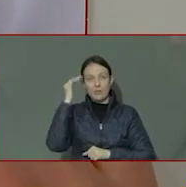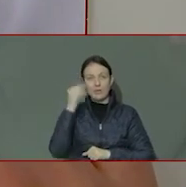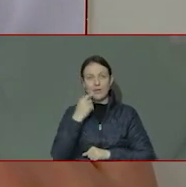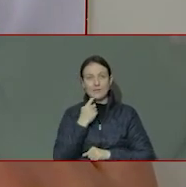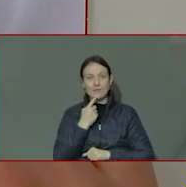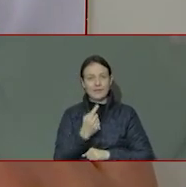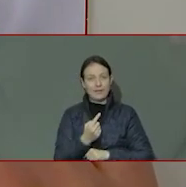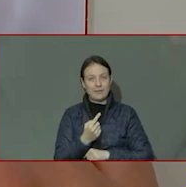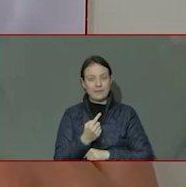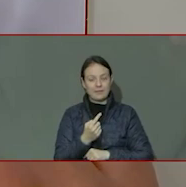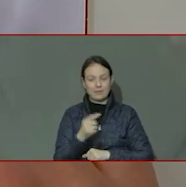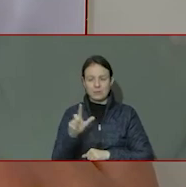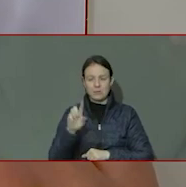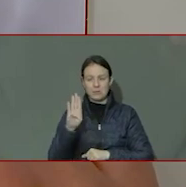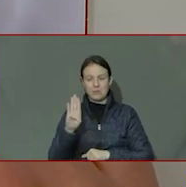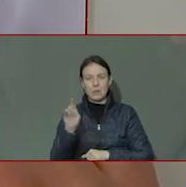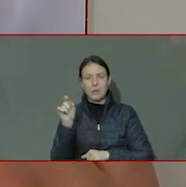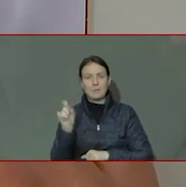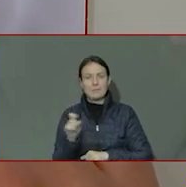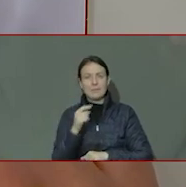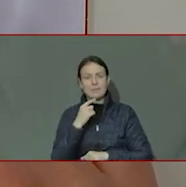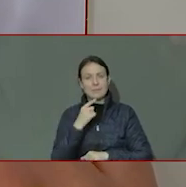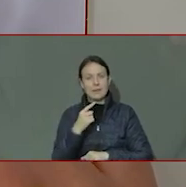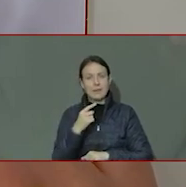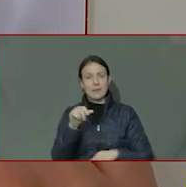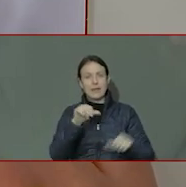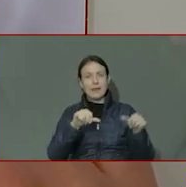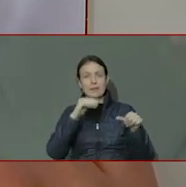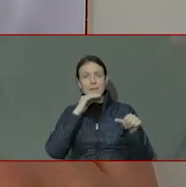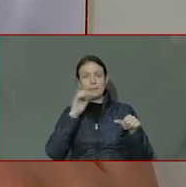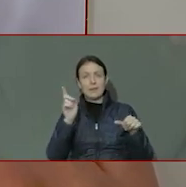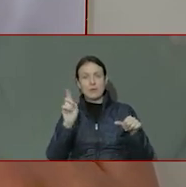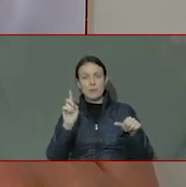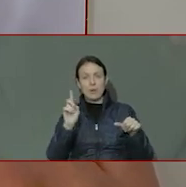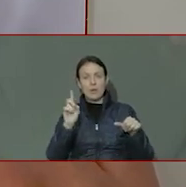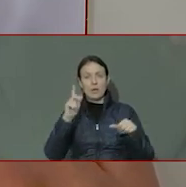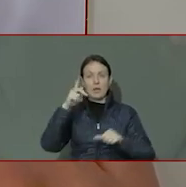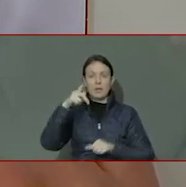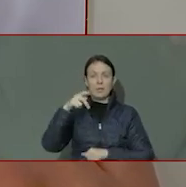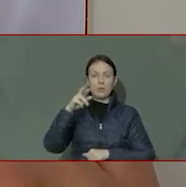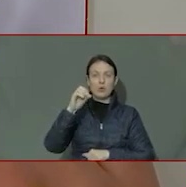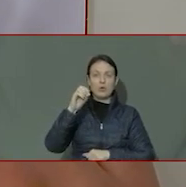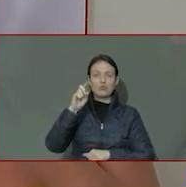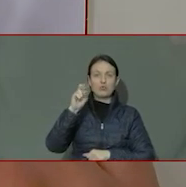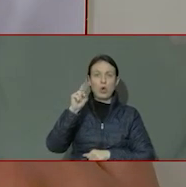According to Lowry-Bronsted, an acid is a proton donor.